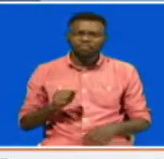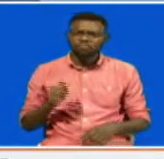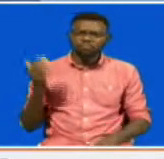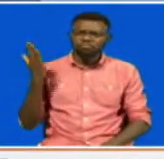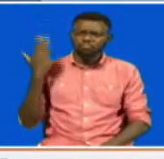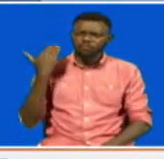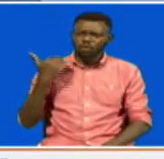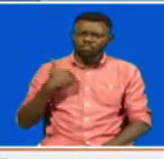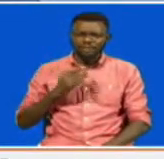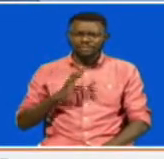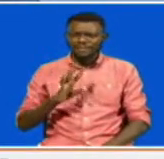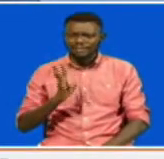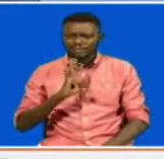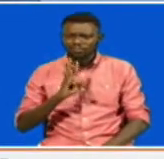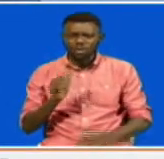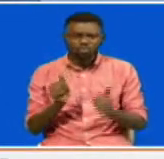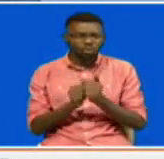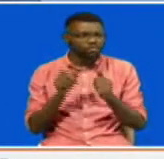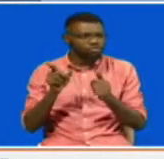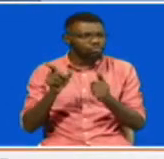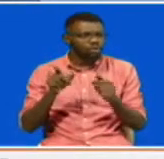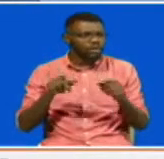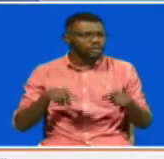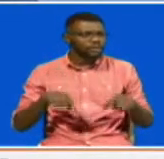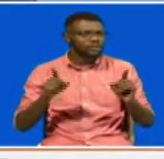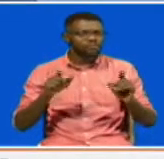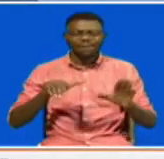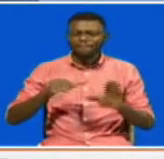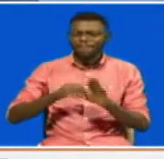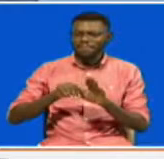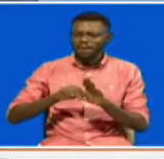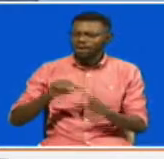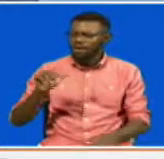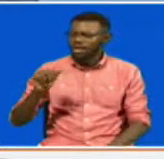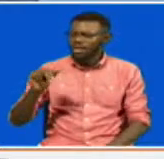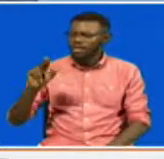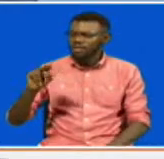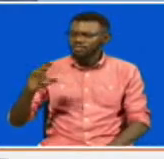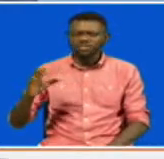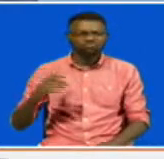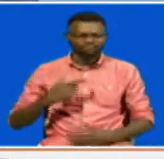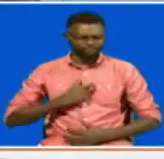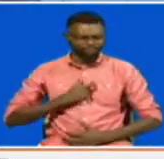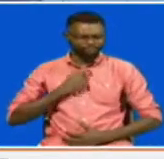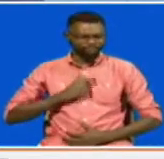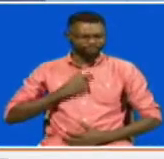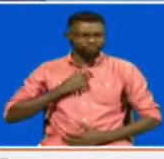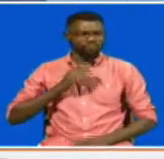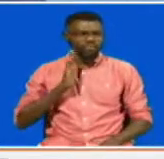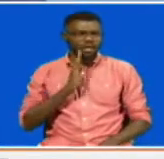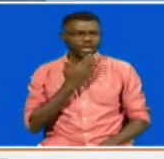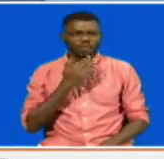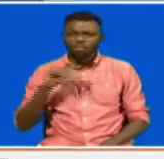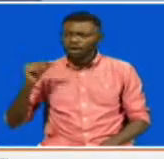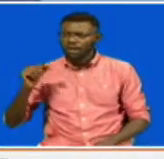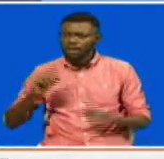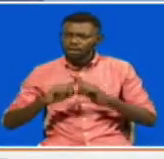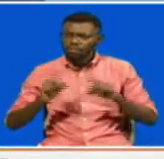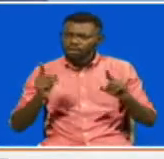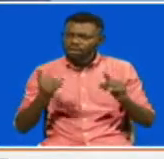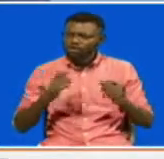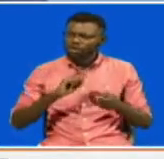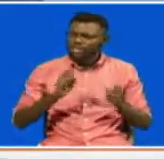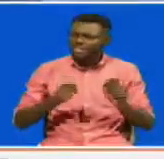time I spoke to you, you were in ANC party. You're wearing a green tie. I see it's been substituted with yellow. When did this